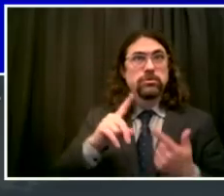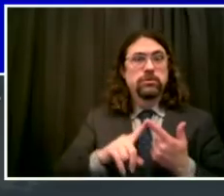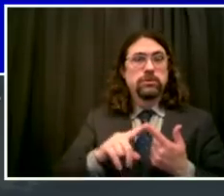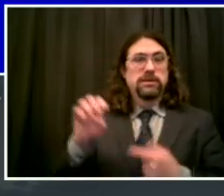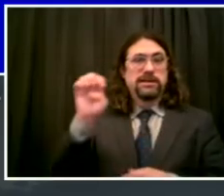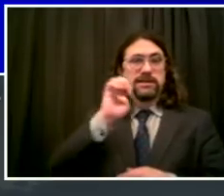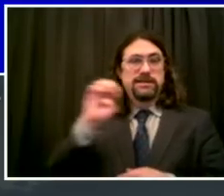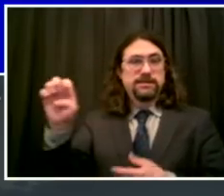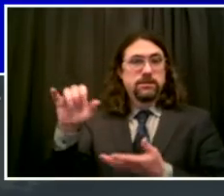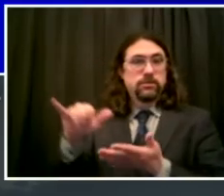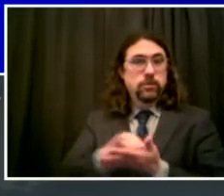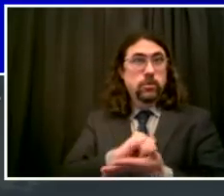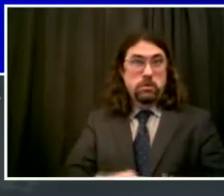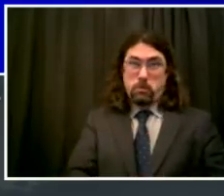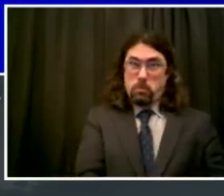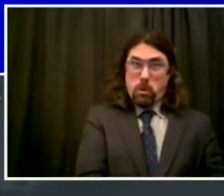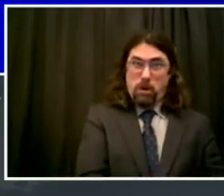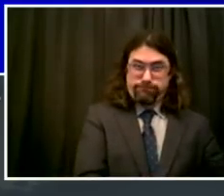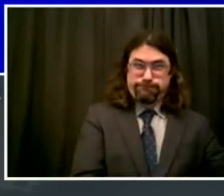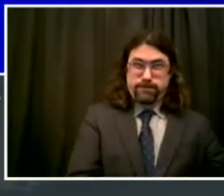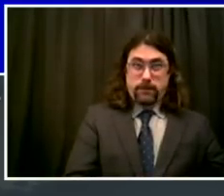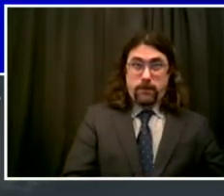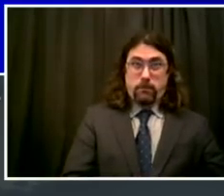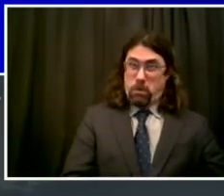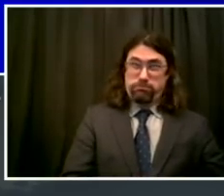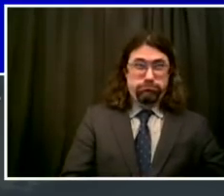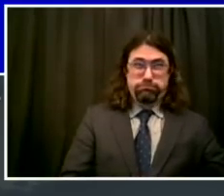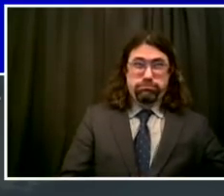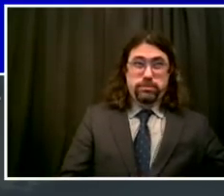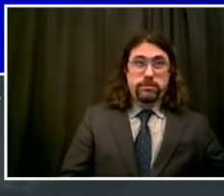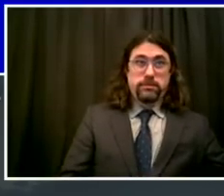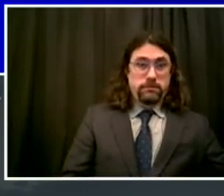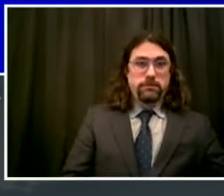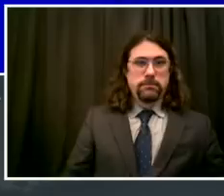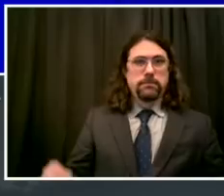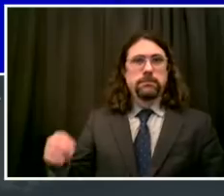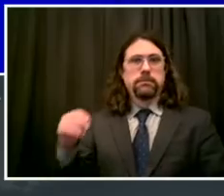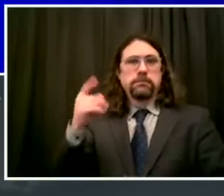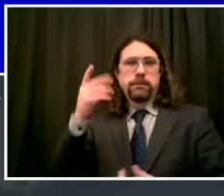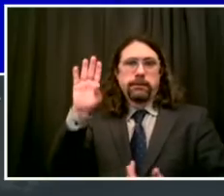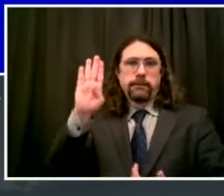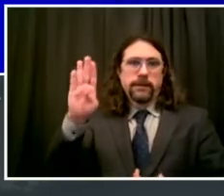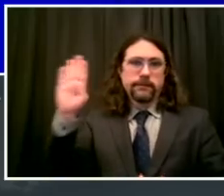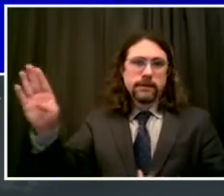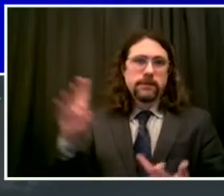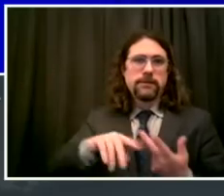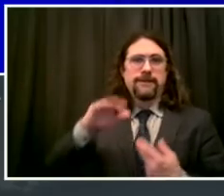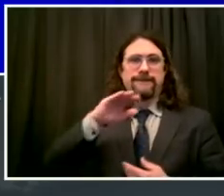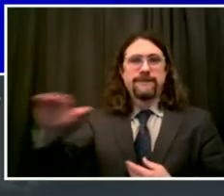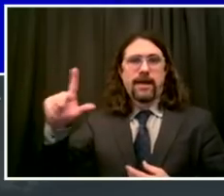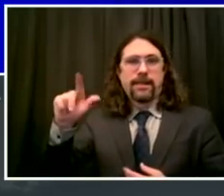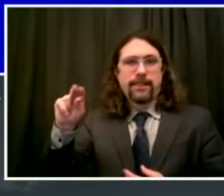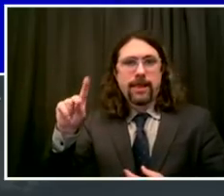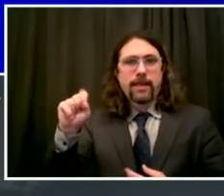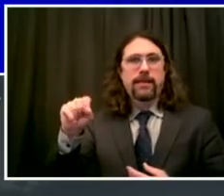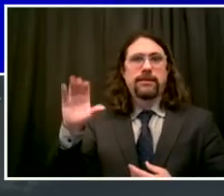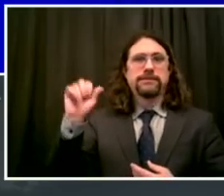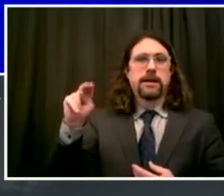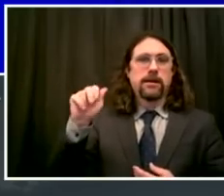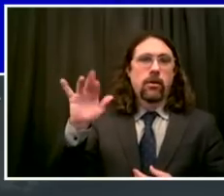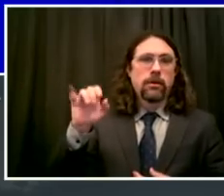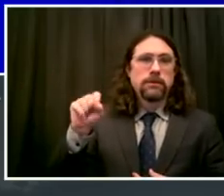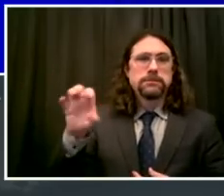Park, Bushwick, and Bed-Stuy. In the Bronx, Crotona and Tremont, Highbridge, Mott Haven,